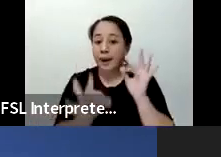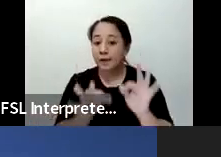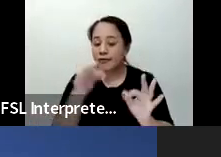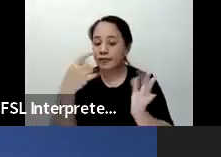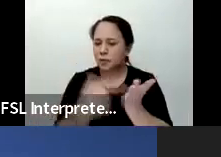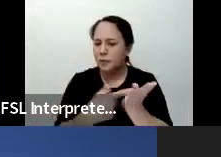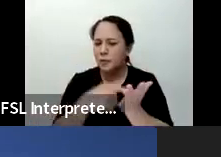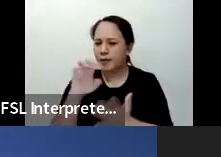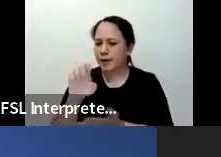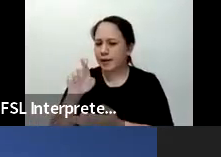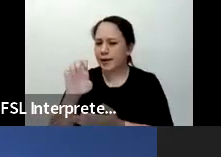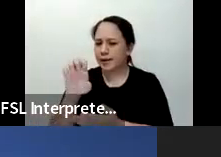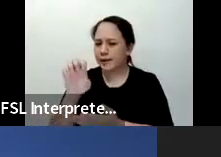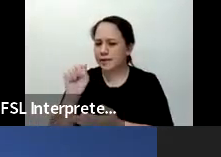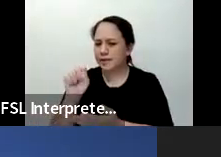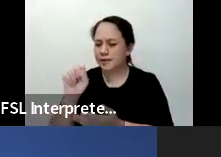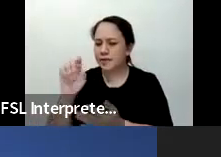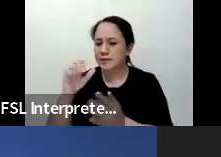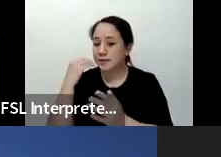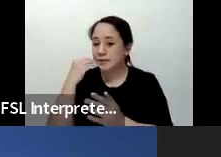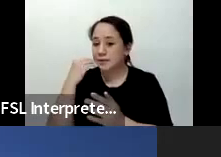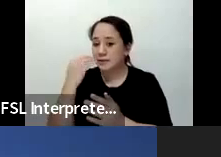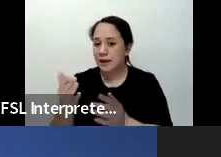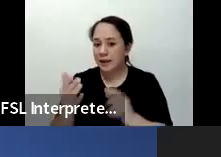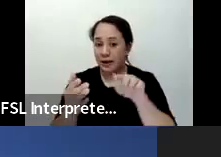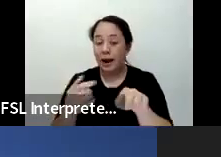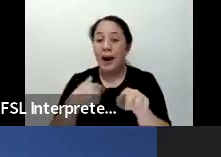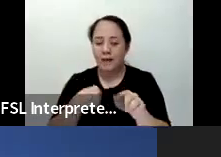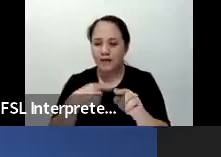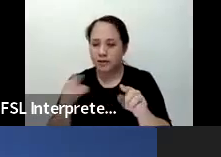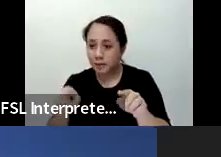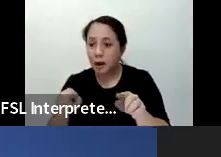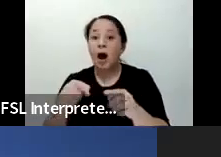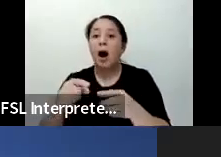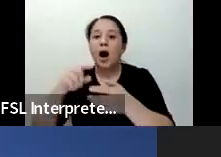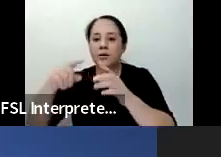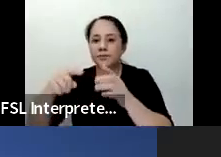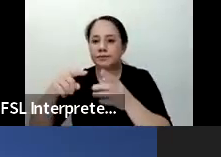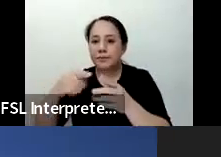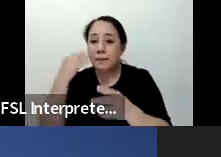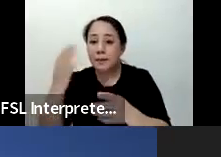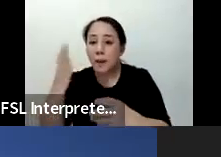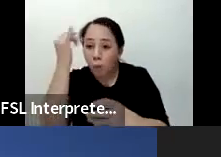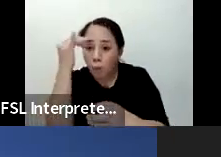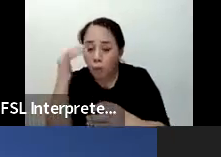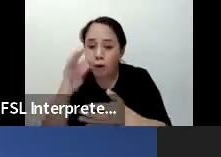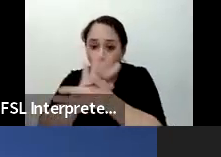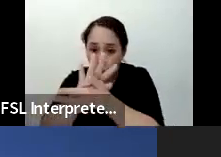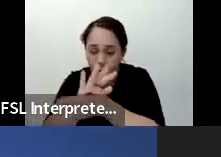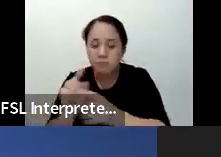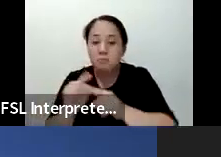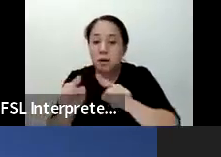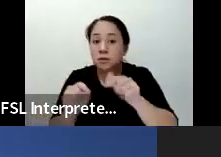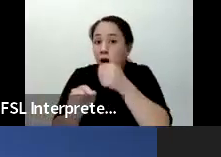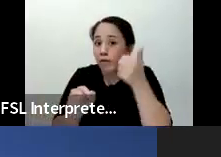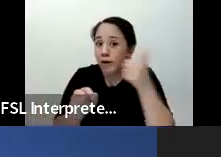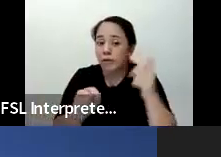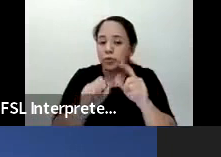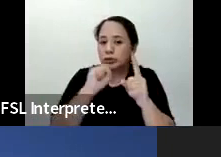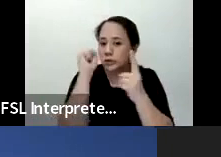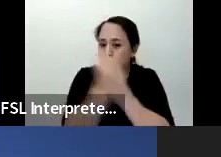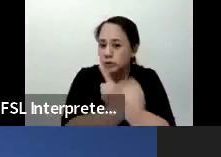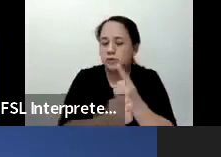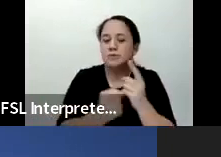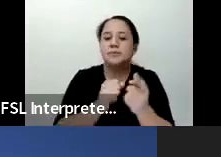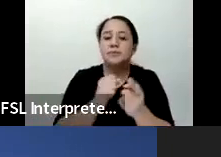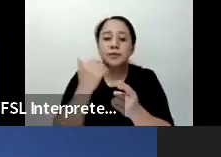excess deaths, besides the confirmed deaths from COVID-19, we also consider the following situations. So we consider